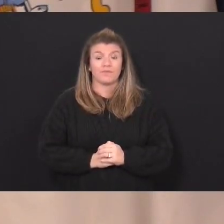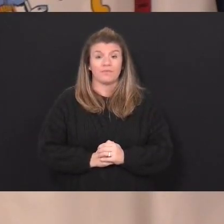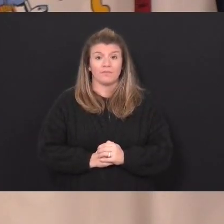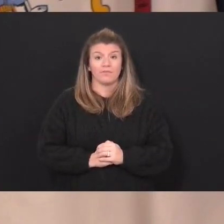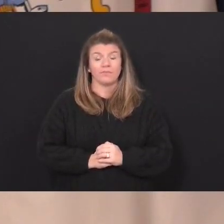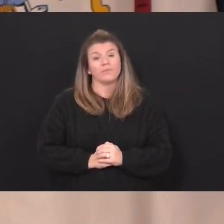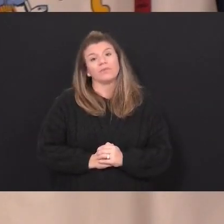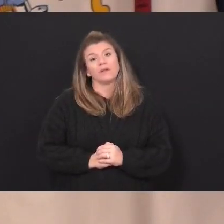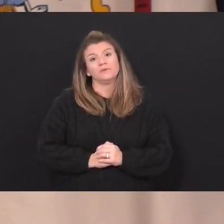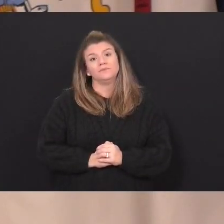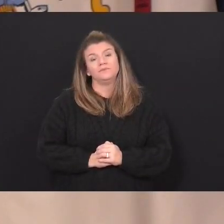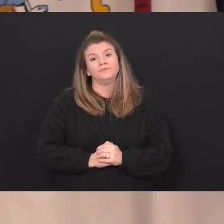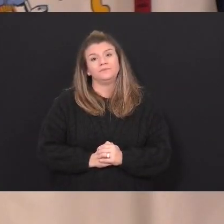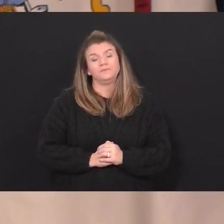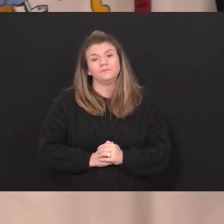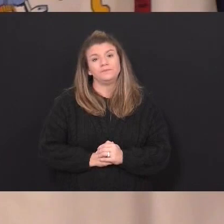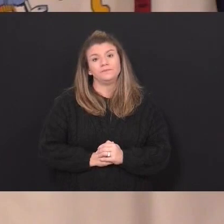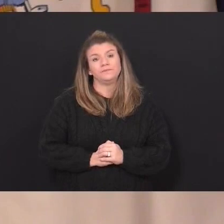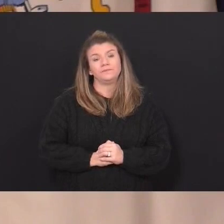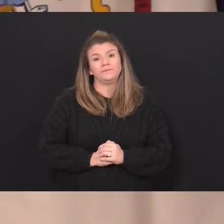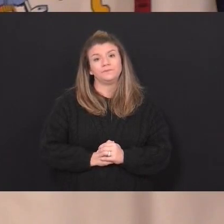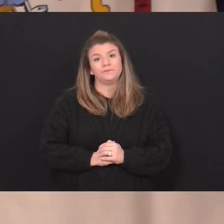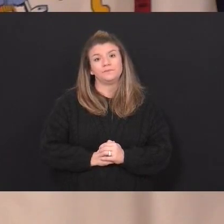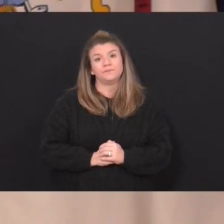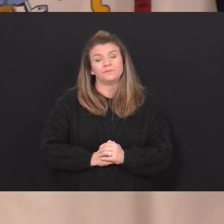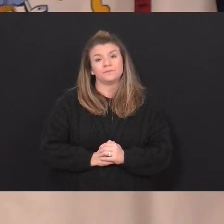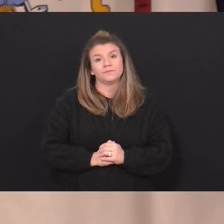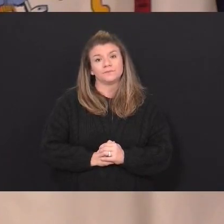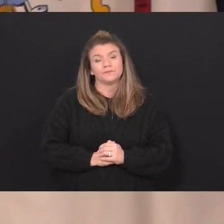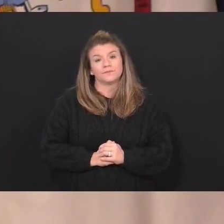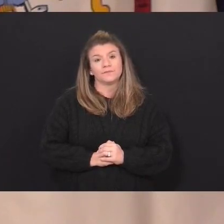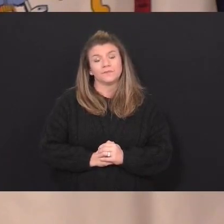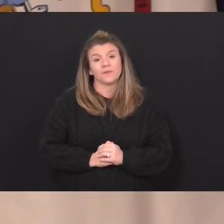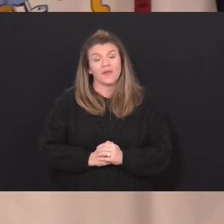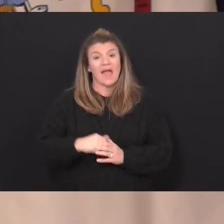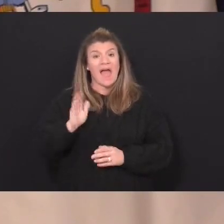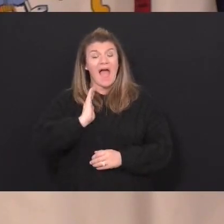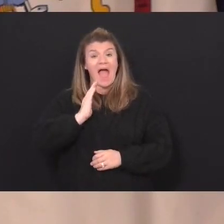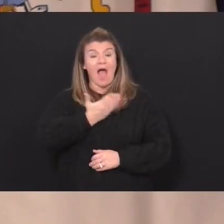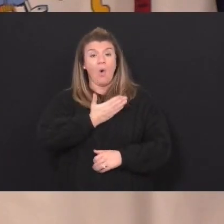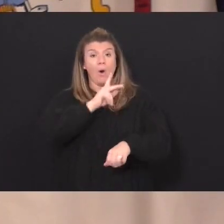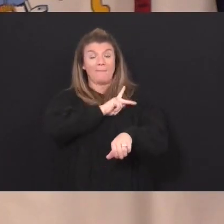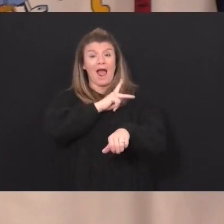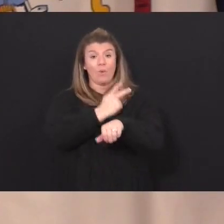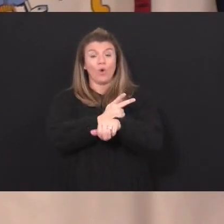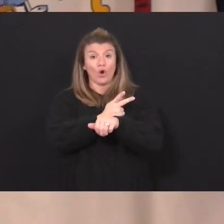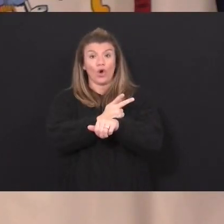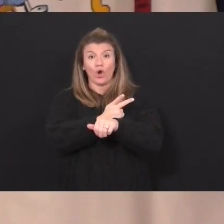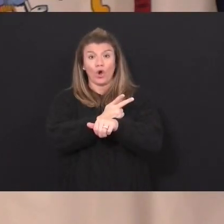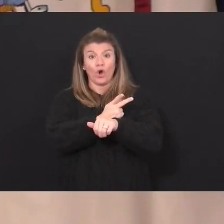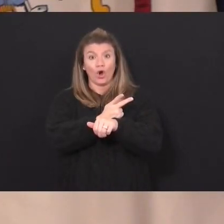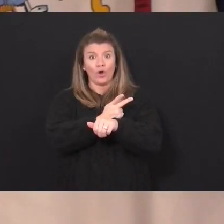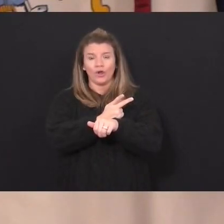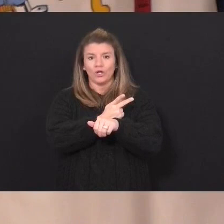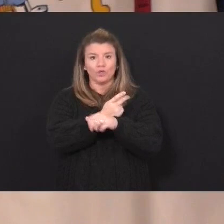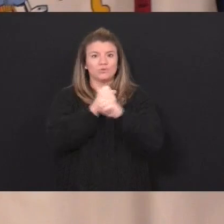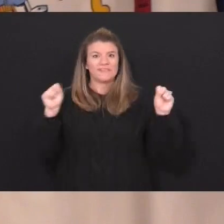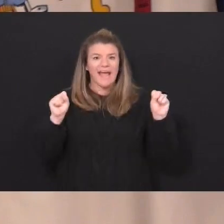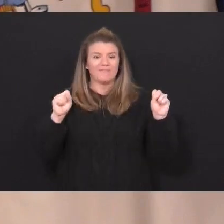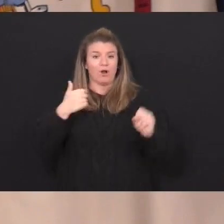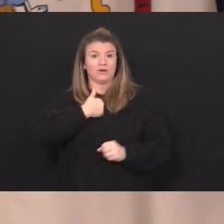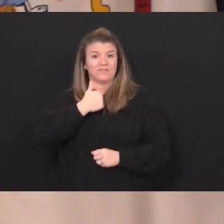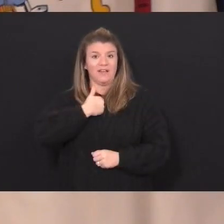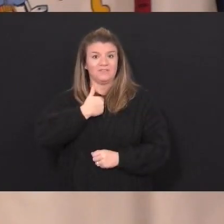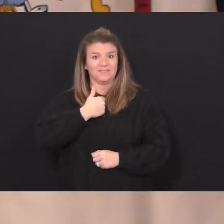it, what gives us the ability to break this cycle and to gives us safety is